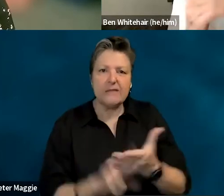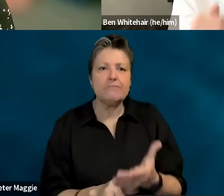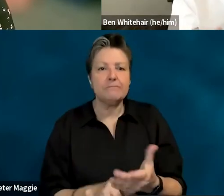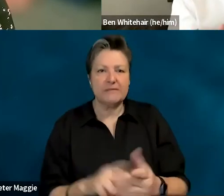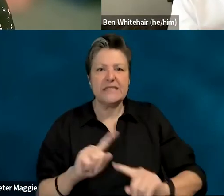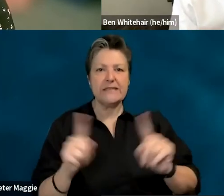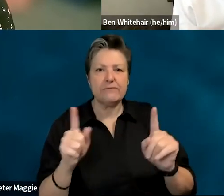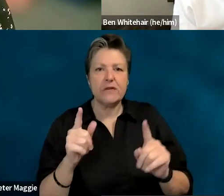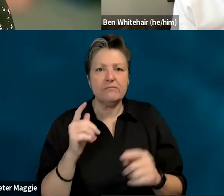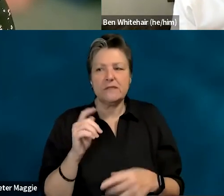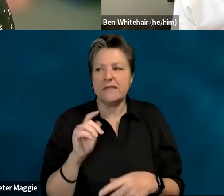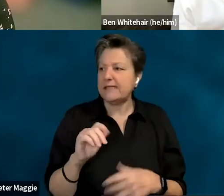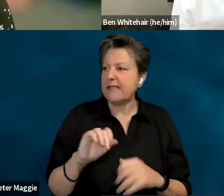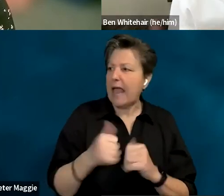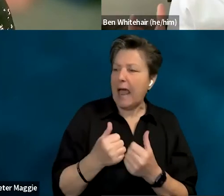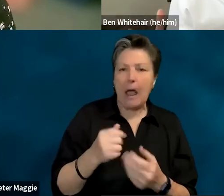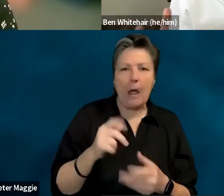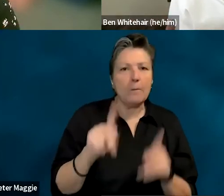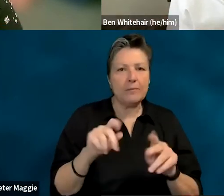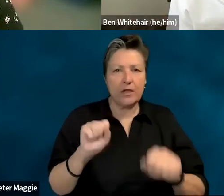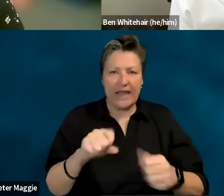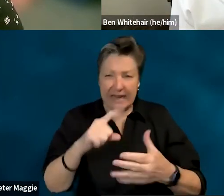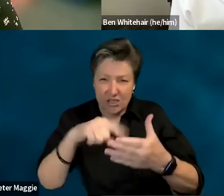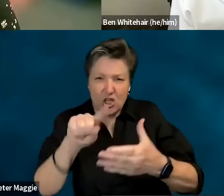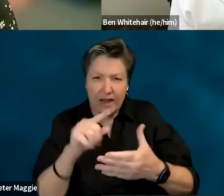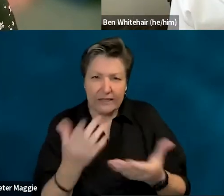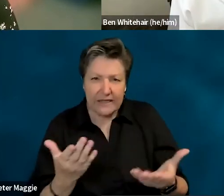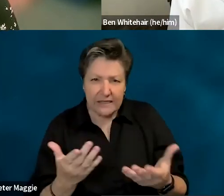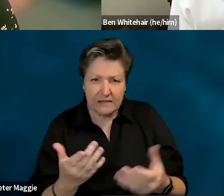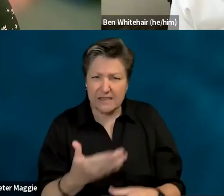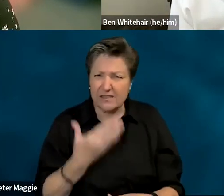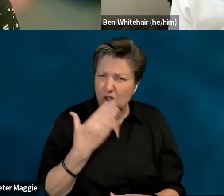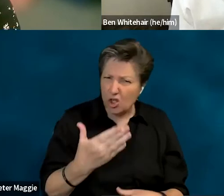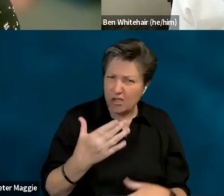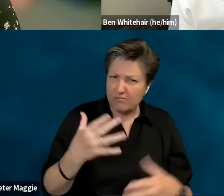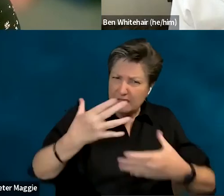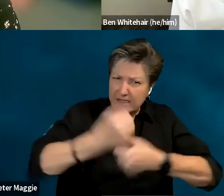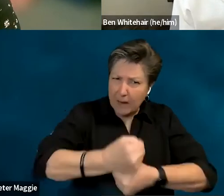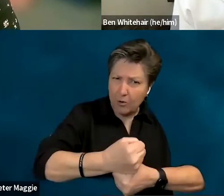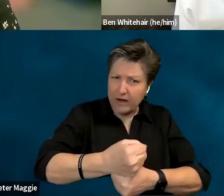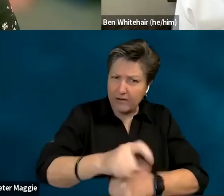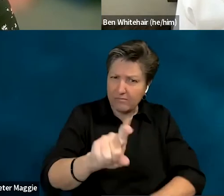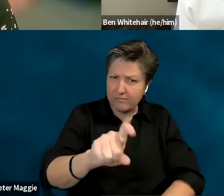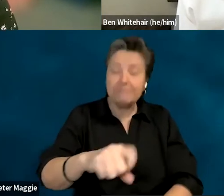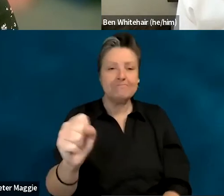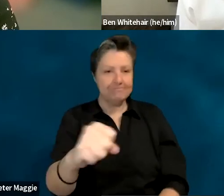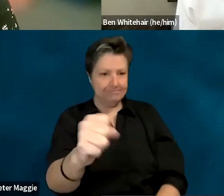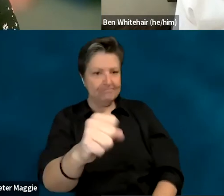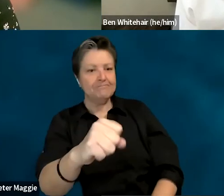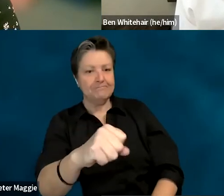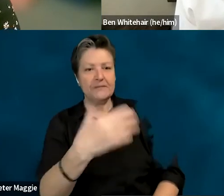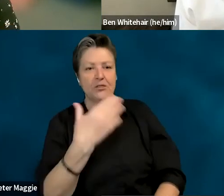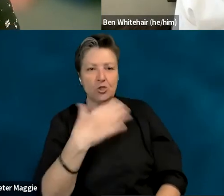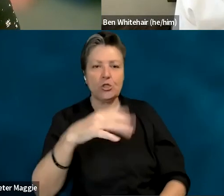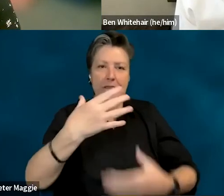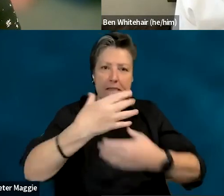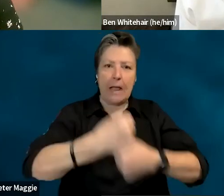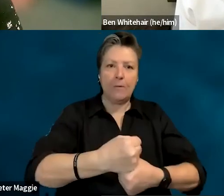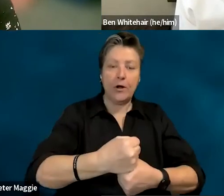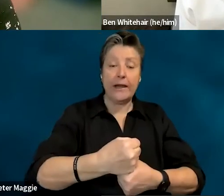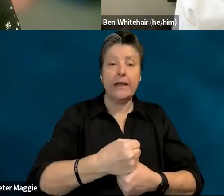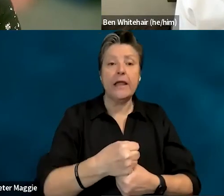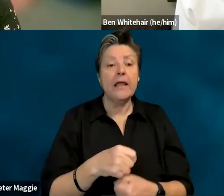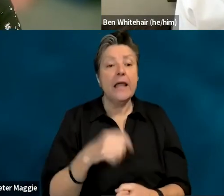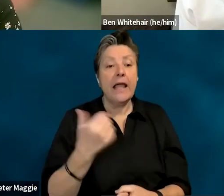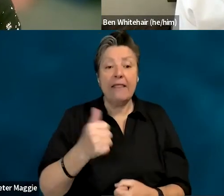so that's where people can go to check on these things. Is that a good summary? That is a good summary. And, you know, primarily that